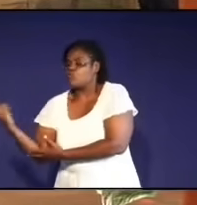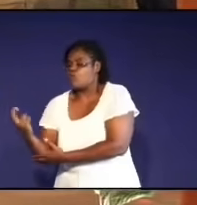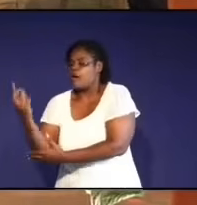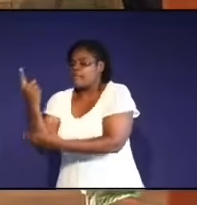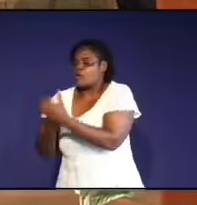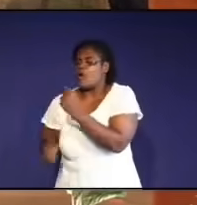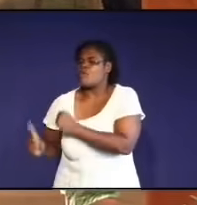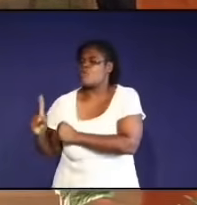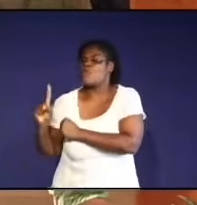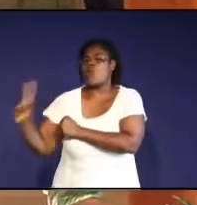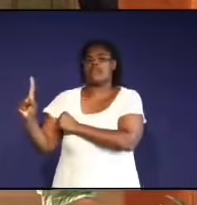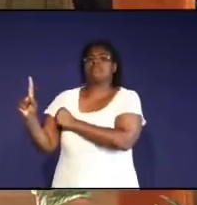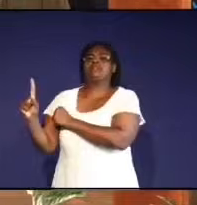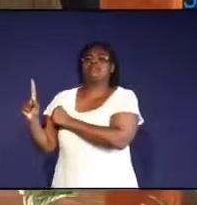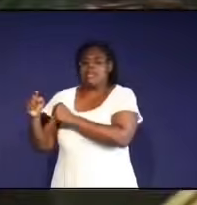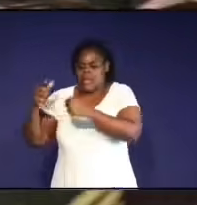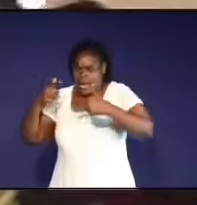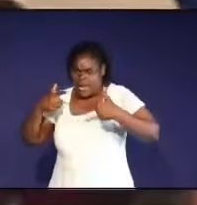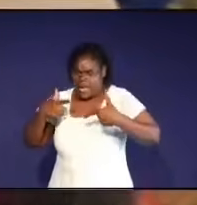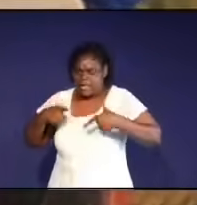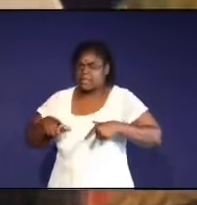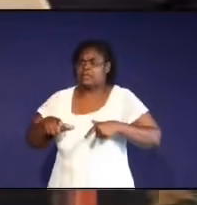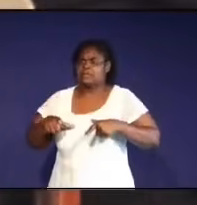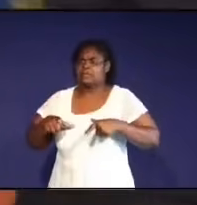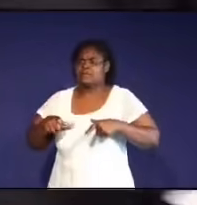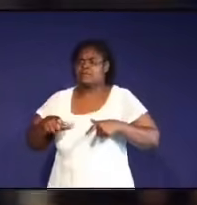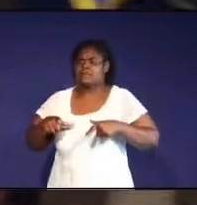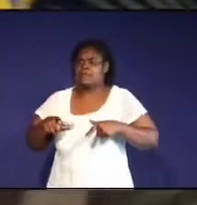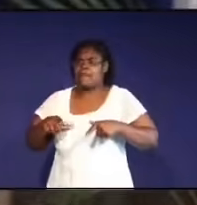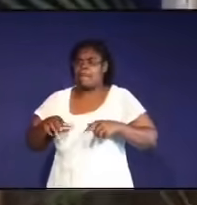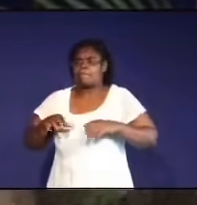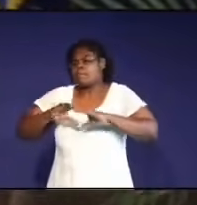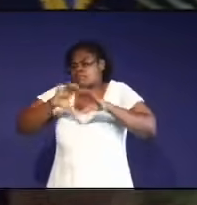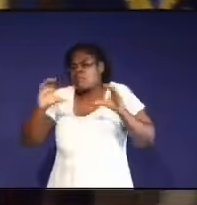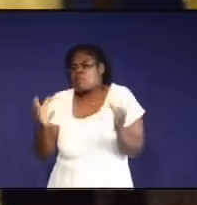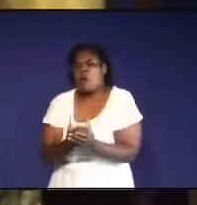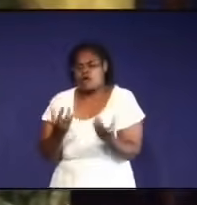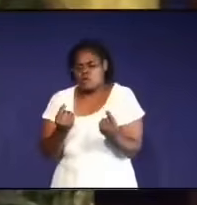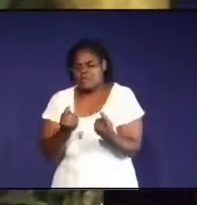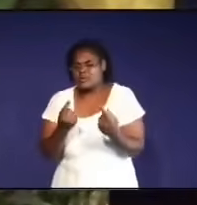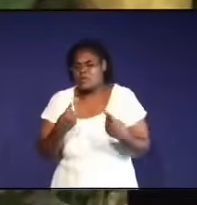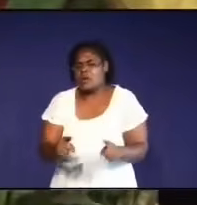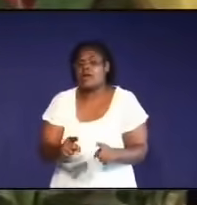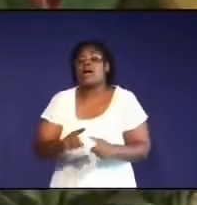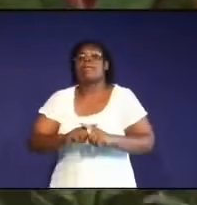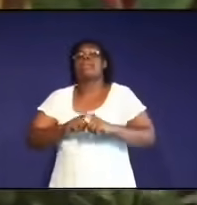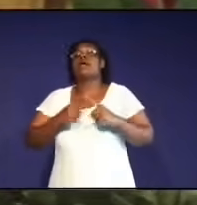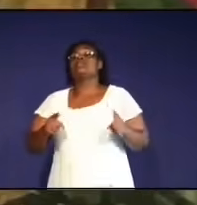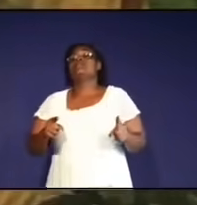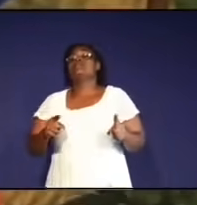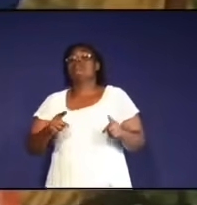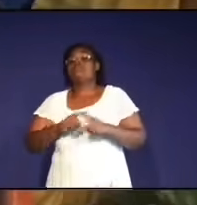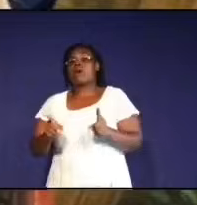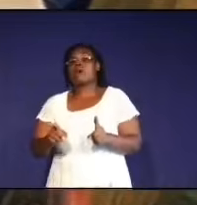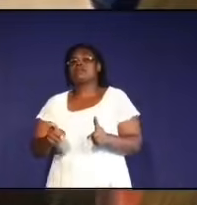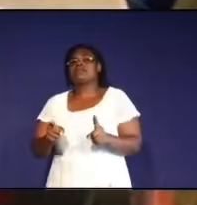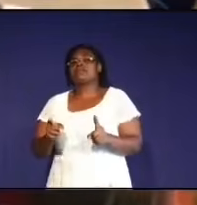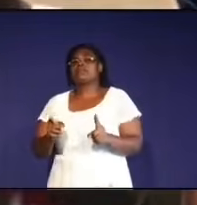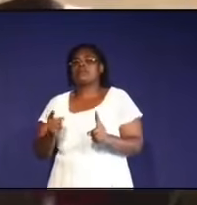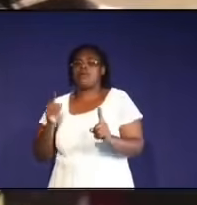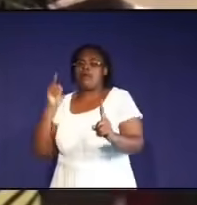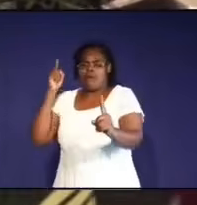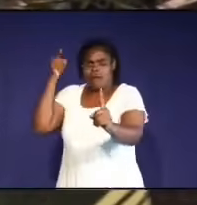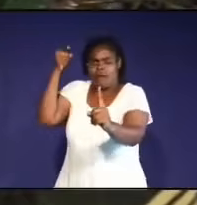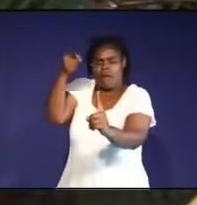be one flesh. Let the world do what it want, but it's only until.